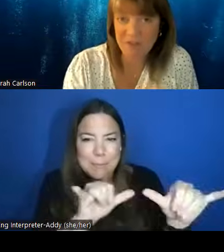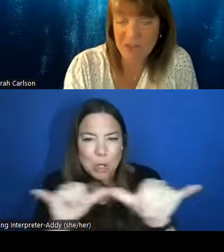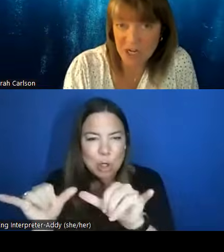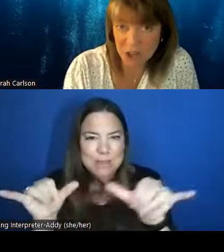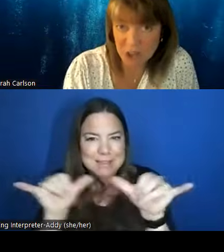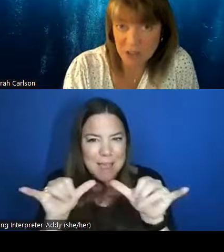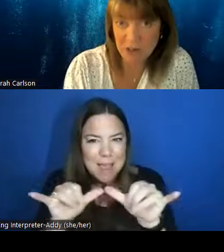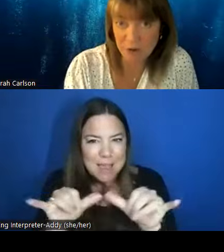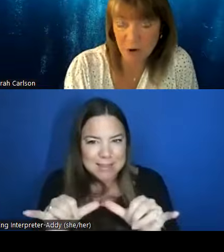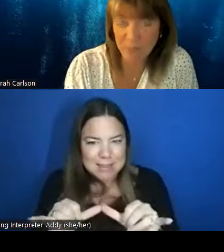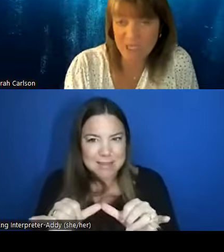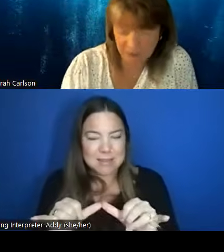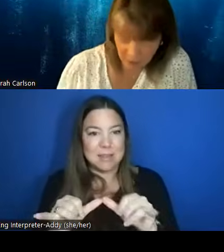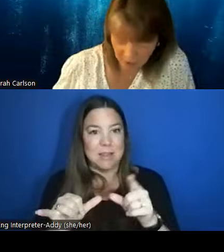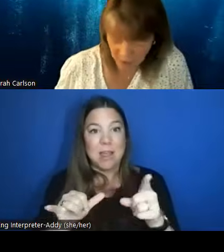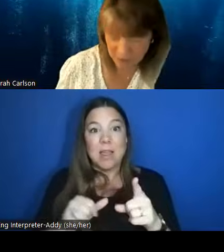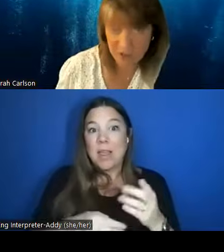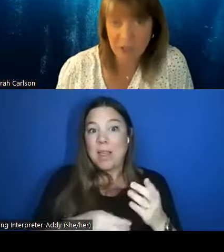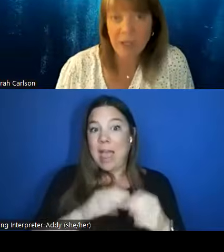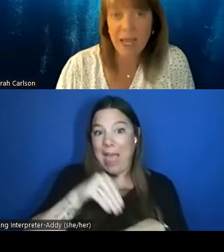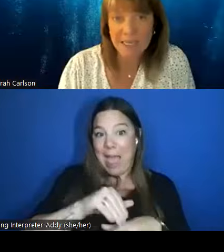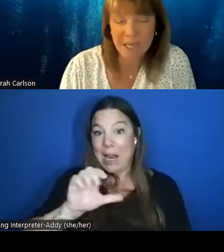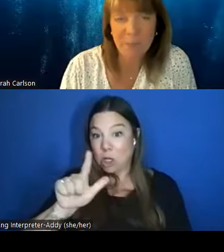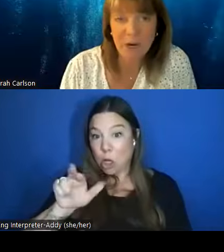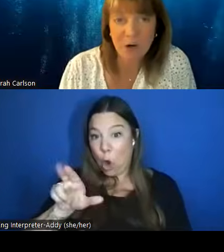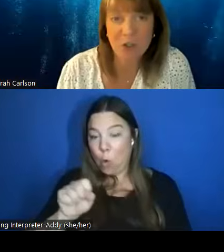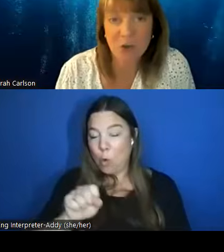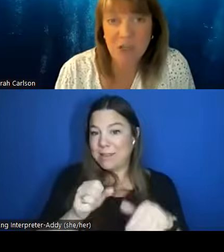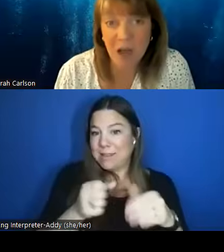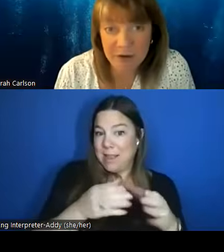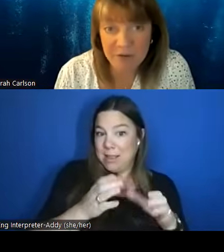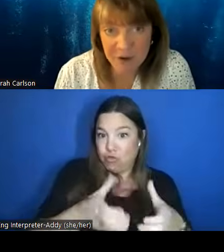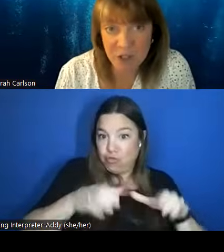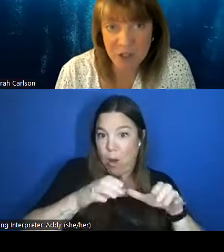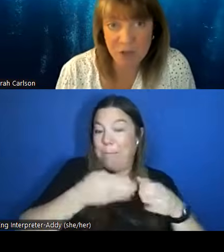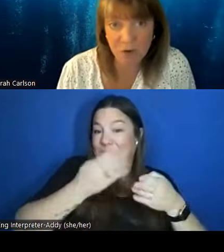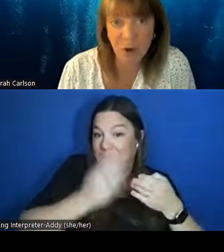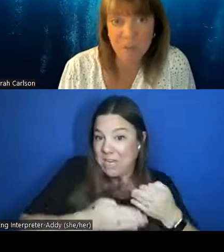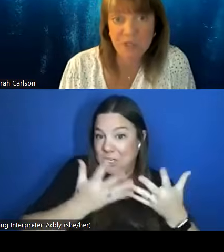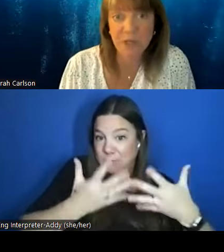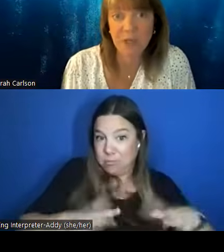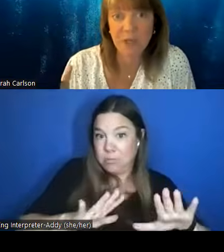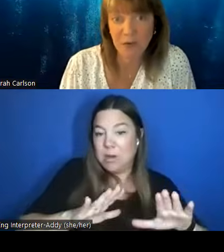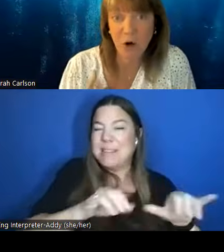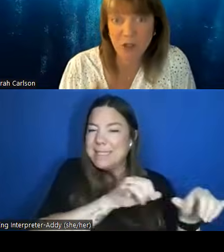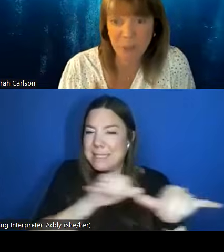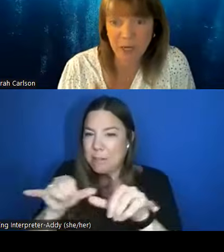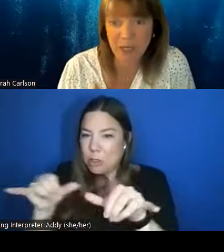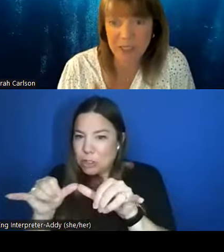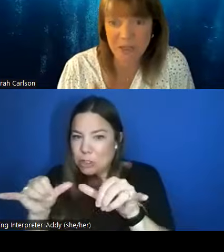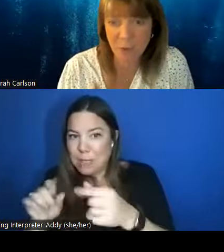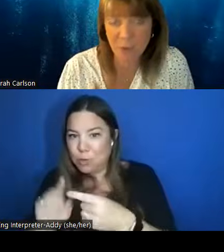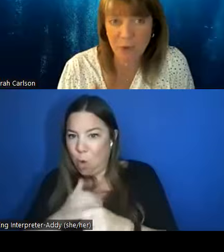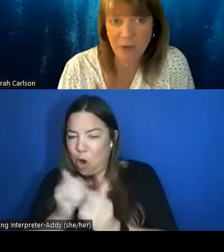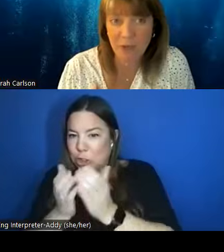the finished drums at Claros as compared to the unfinished drums in our shipwreck